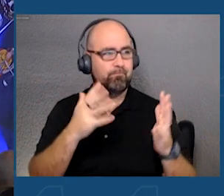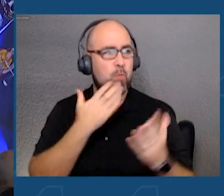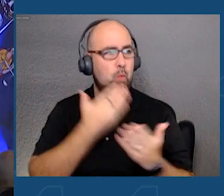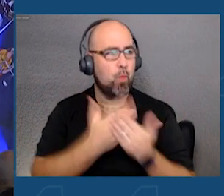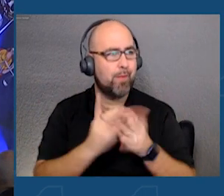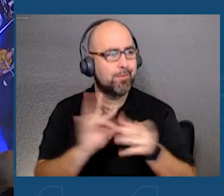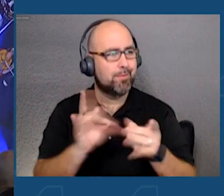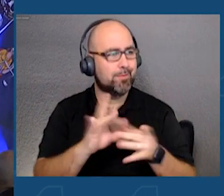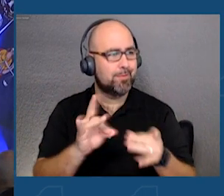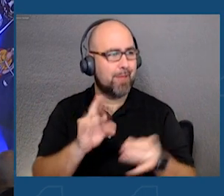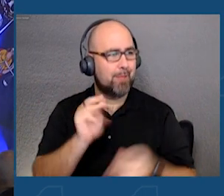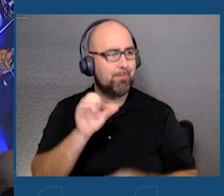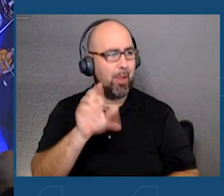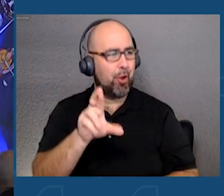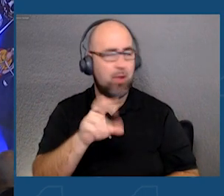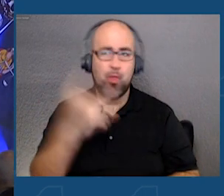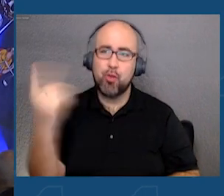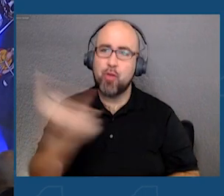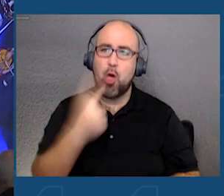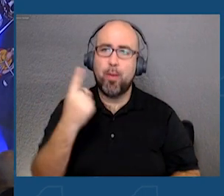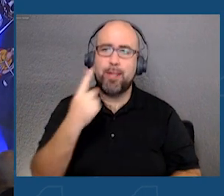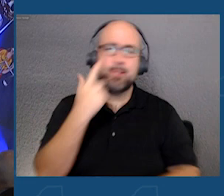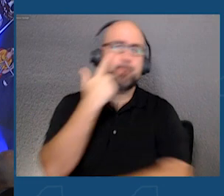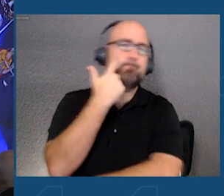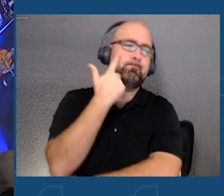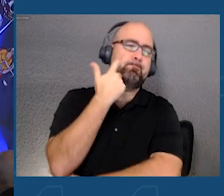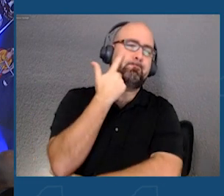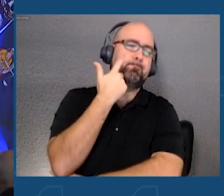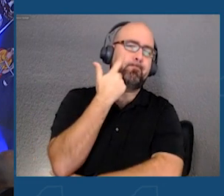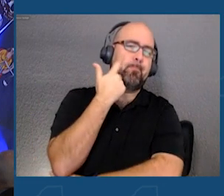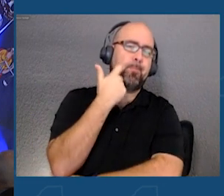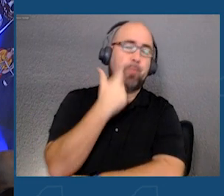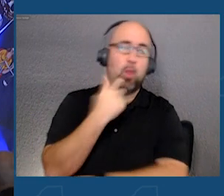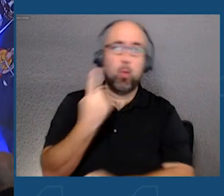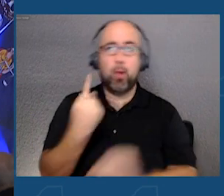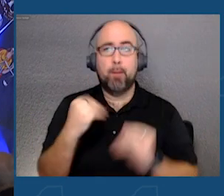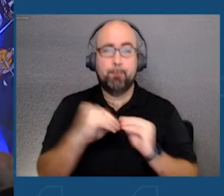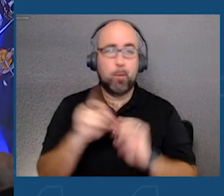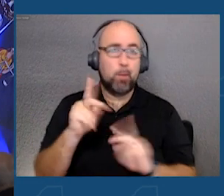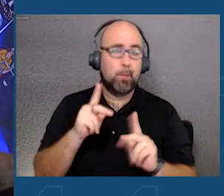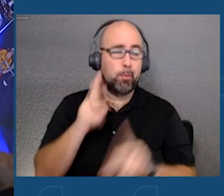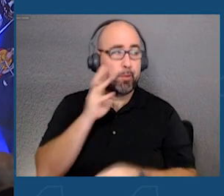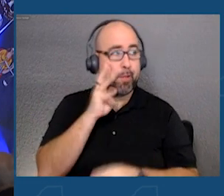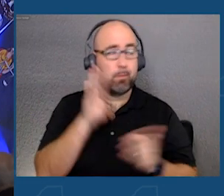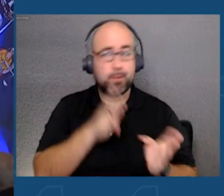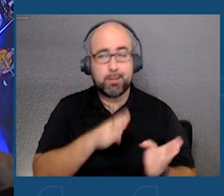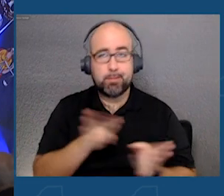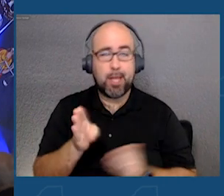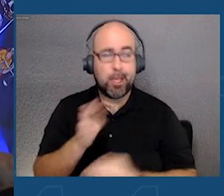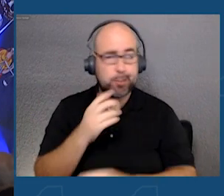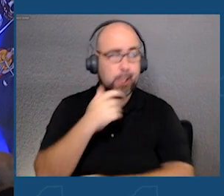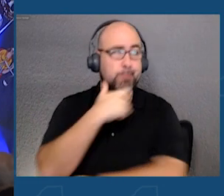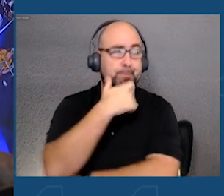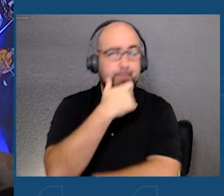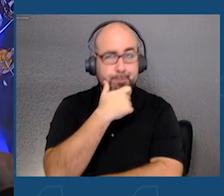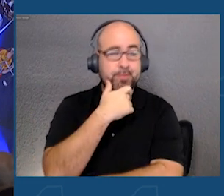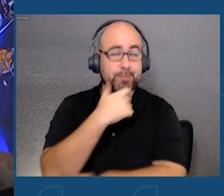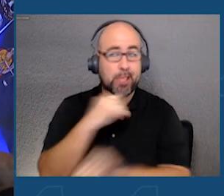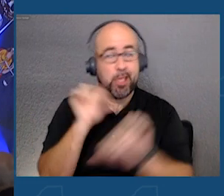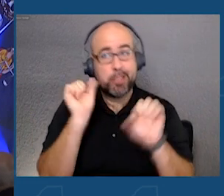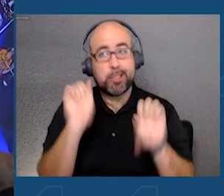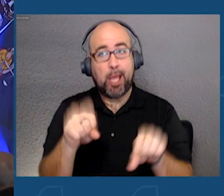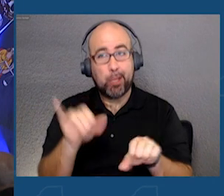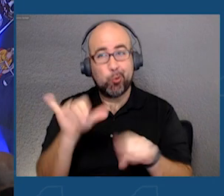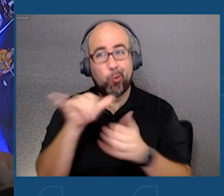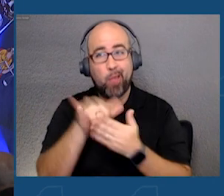cynicism because, well, one more group of people coming up with a plan, and are the shelves big enough? I could go stack that on top of all the